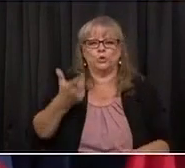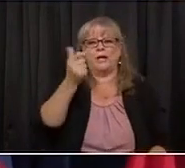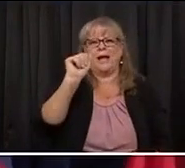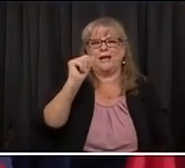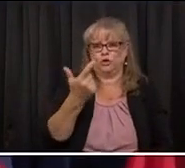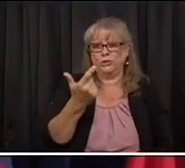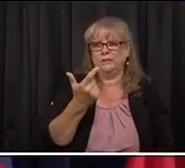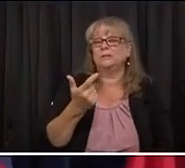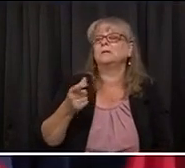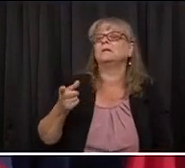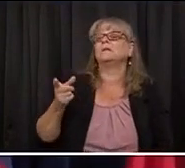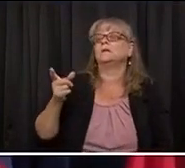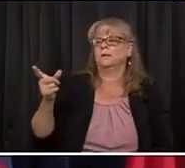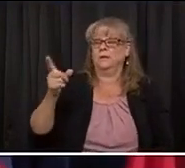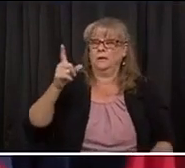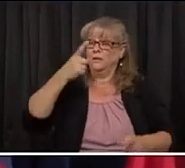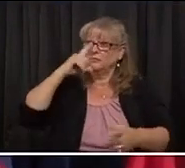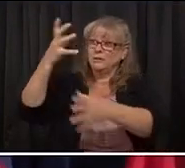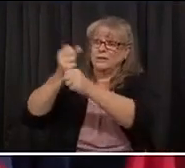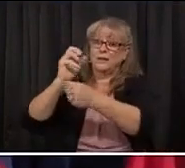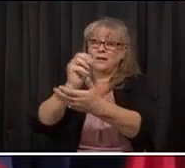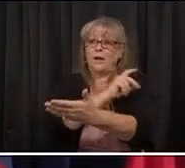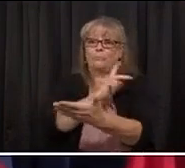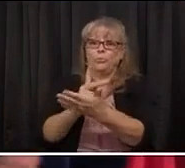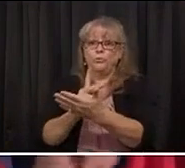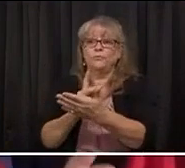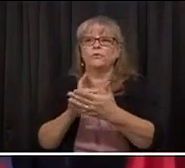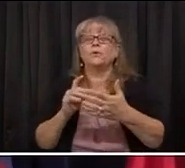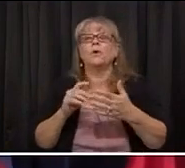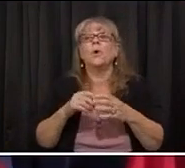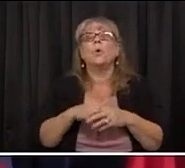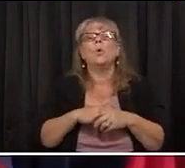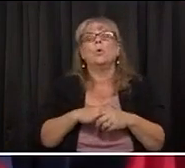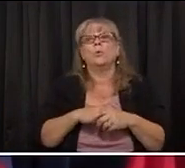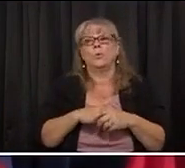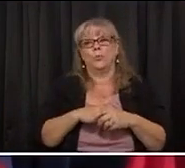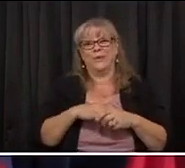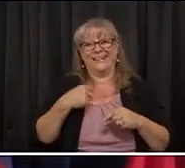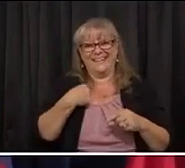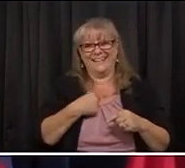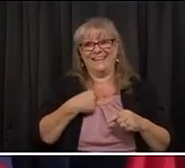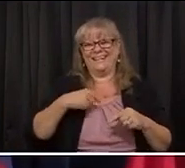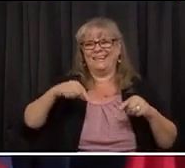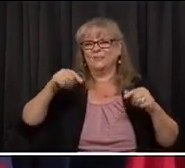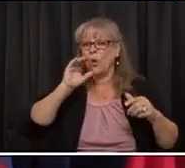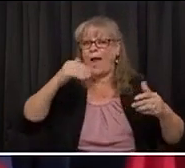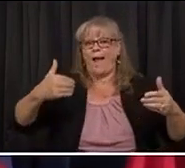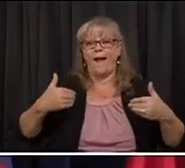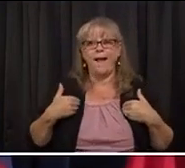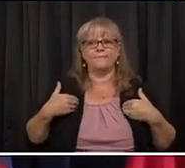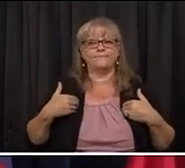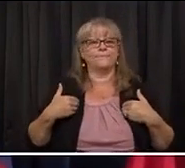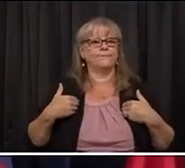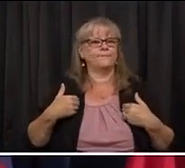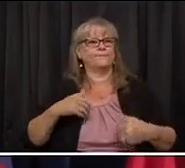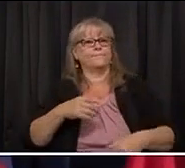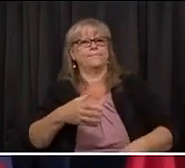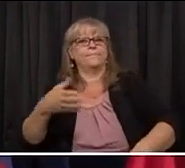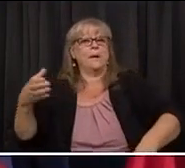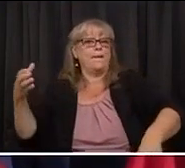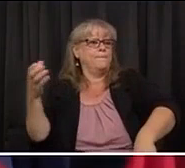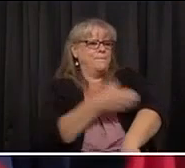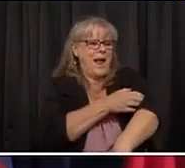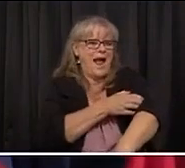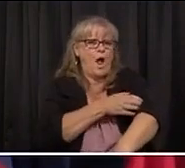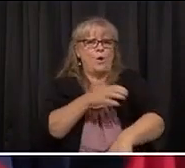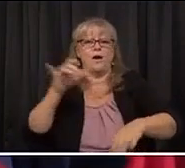we have a much smaller capability than a big city like Denver, because we can't stop patrolling the highways all over the state. That's mostly what we do, highway